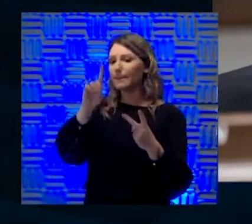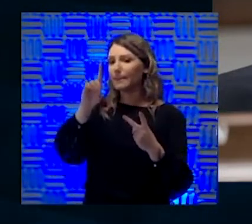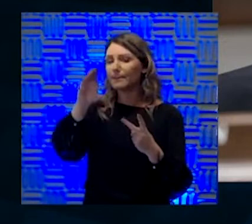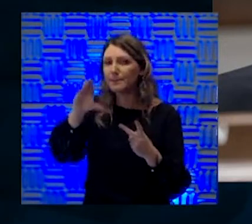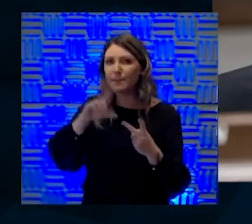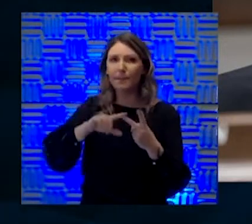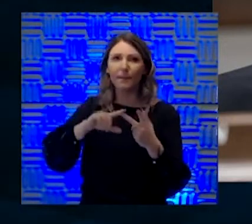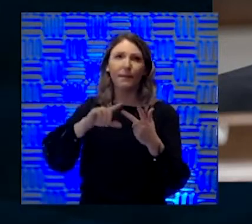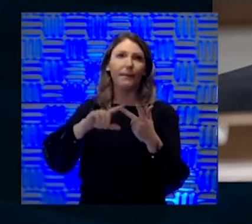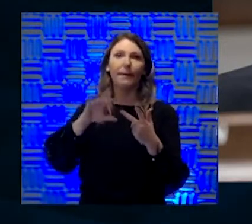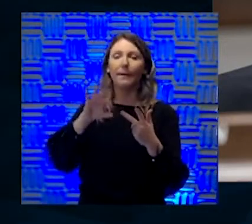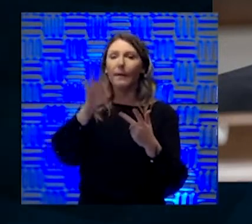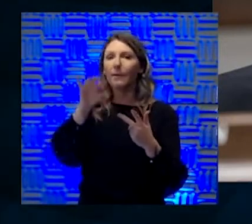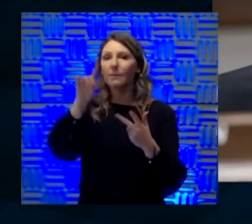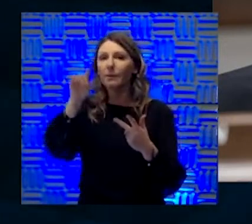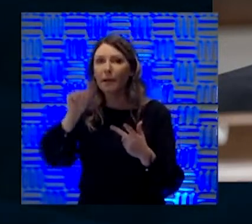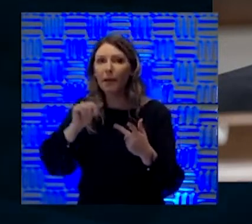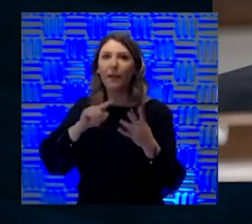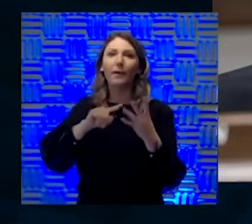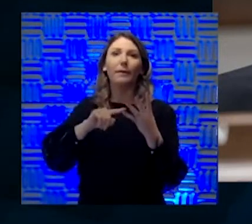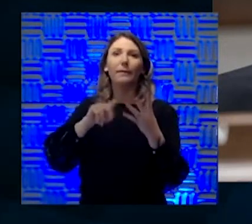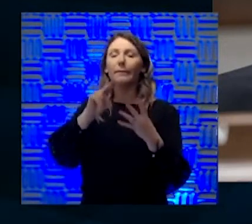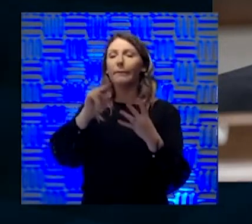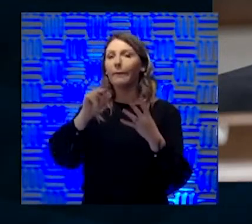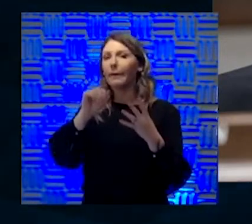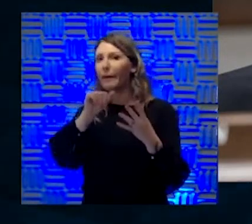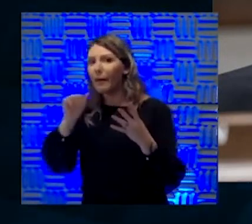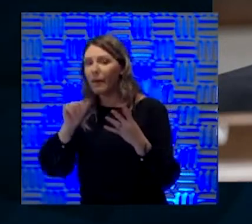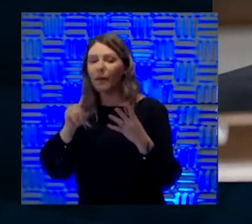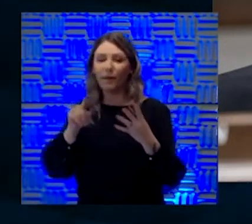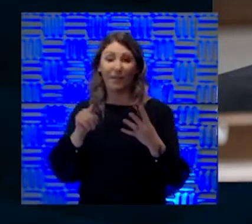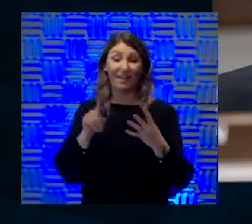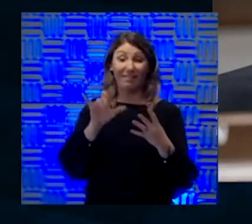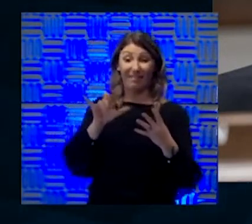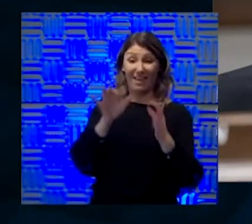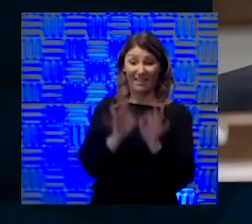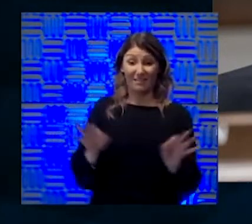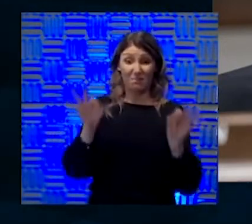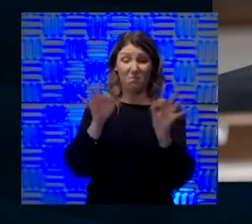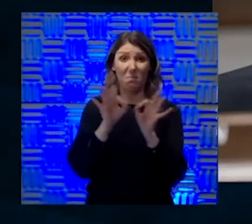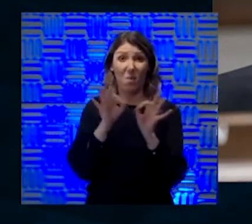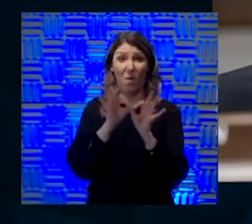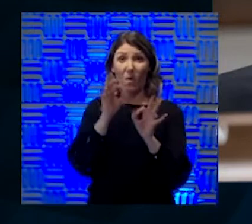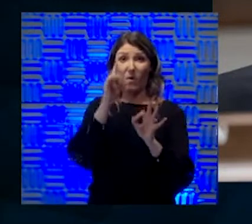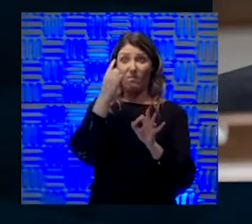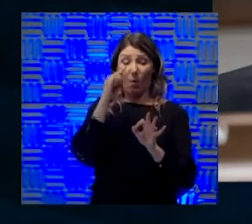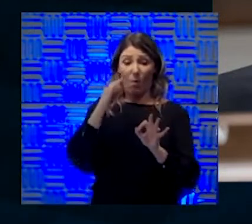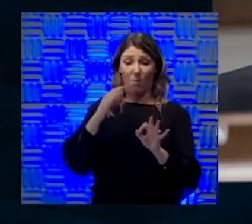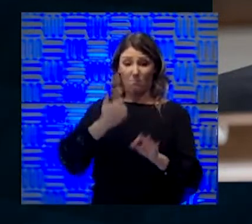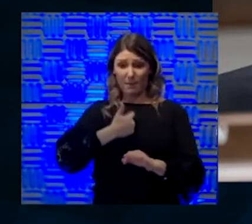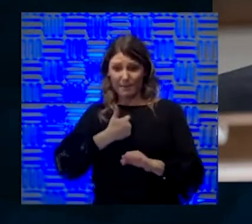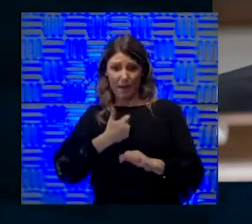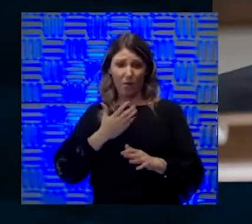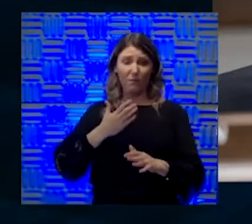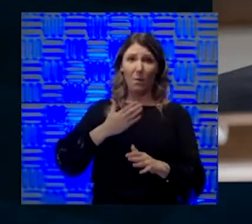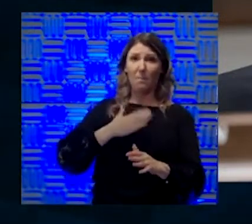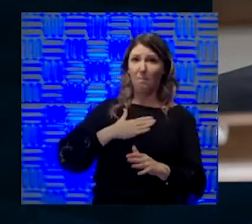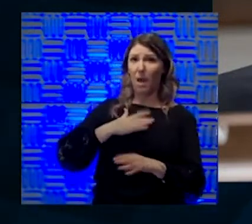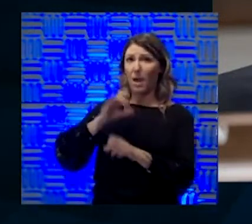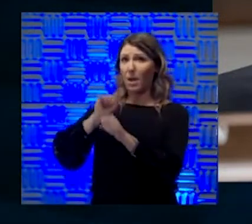Institute of Health, where their expertise is important for me and my colleagues as public policy